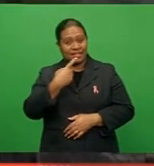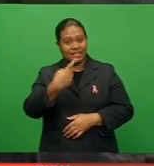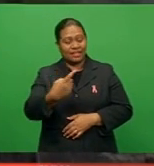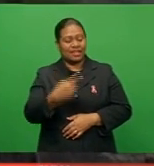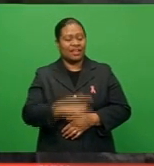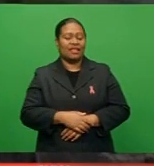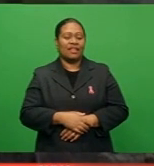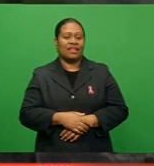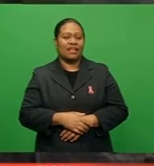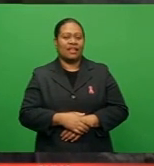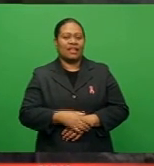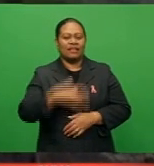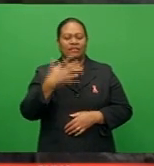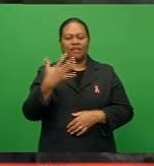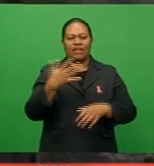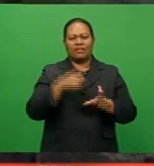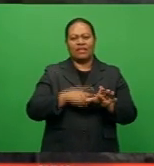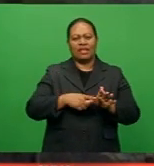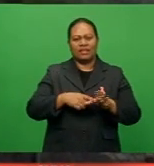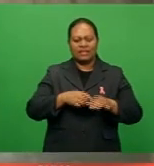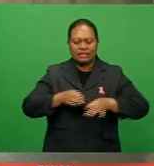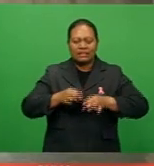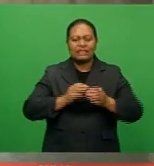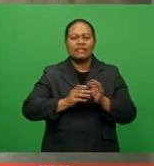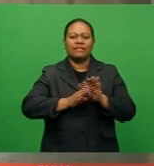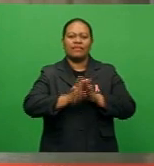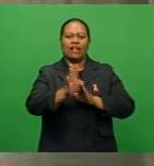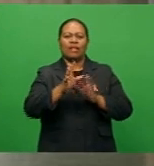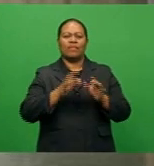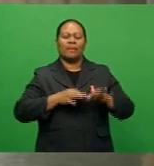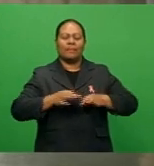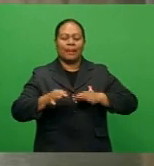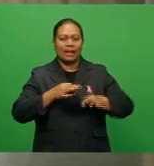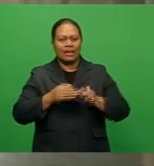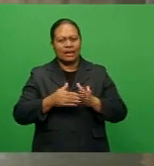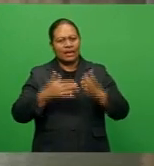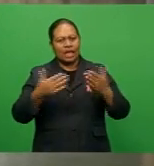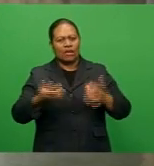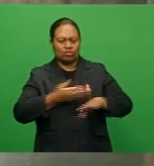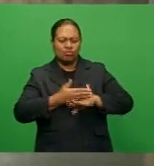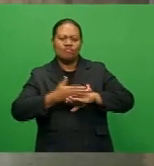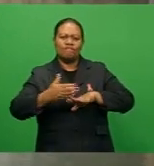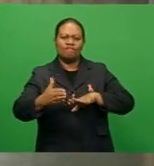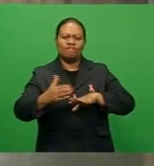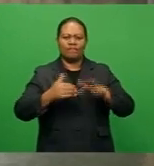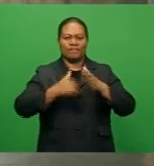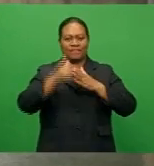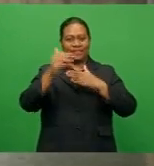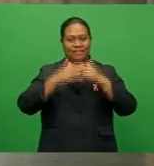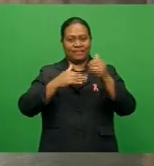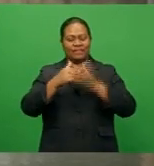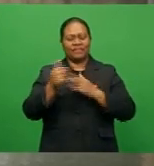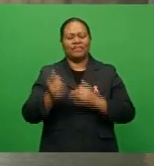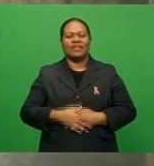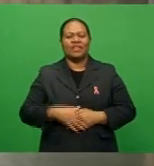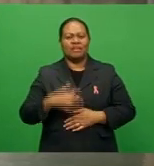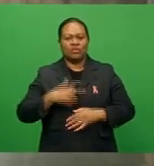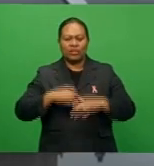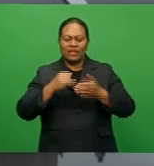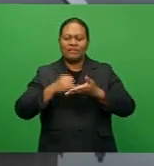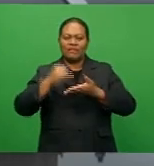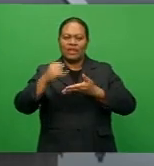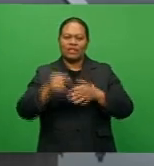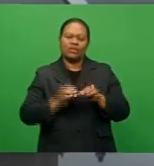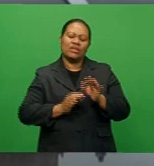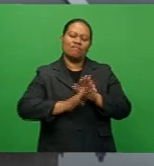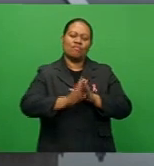5- and 20-year national development plan, the Fijian government has embarked on modernizing infrastructure with substantial investment to improve